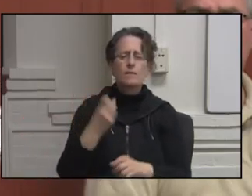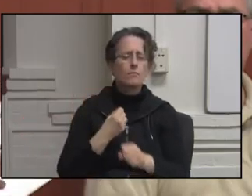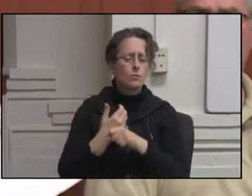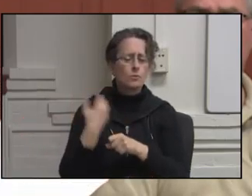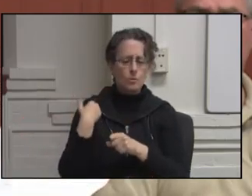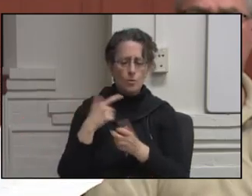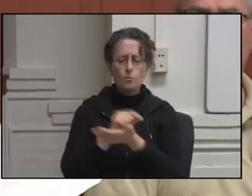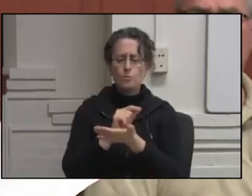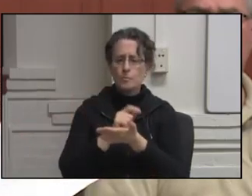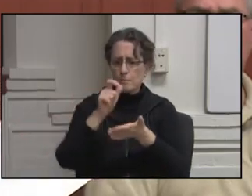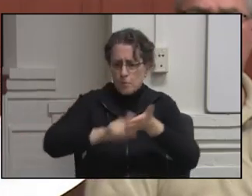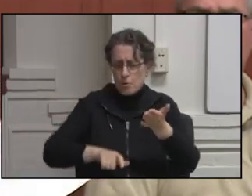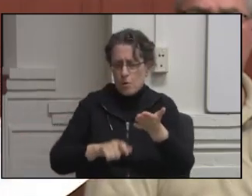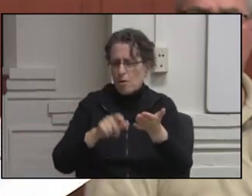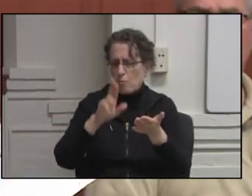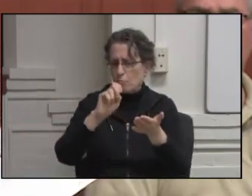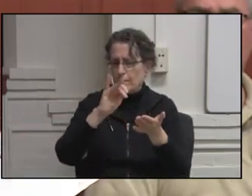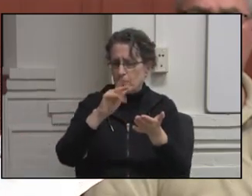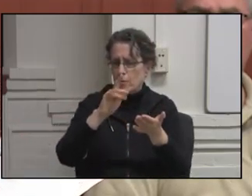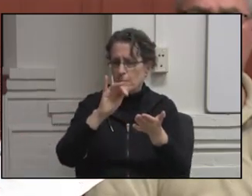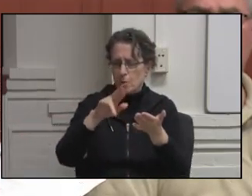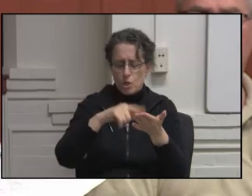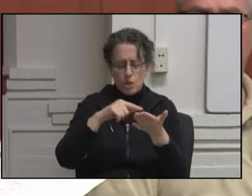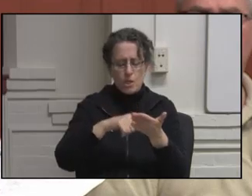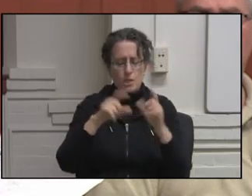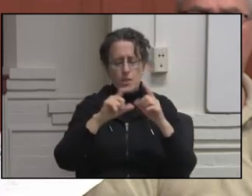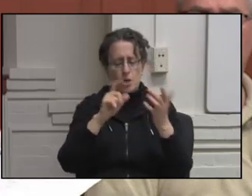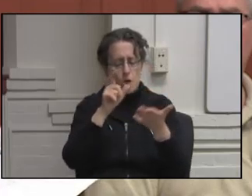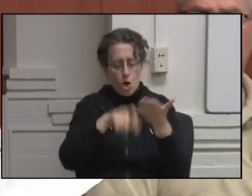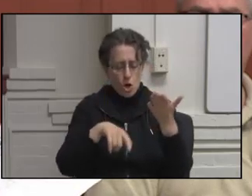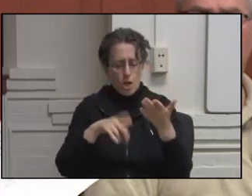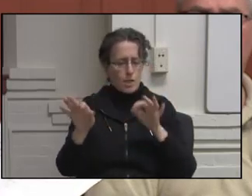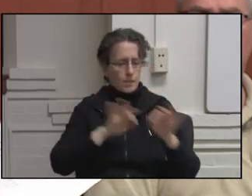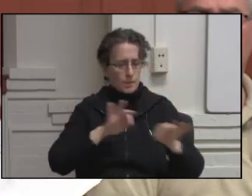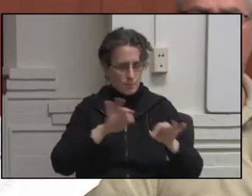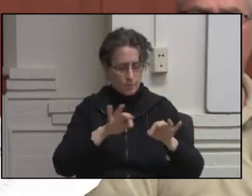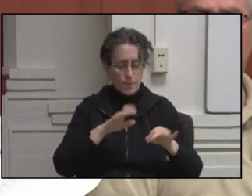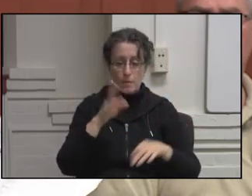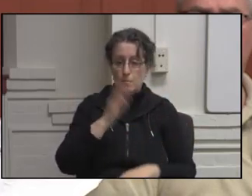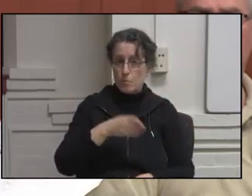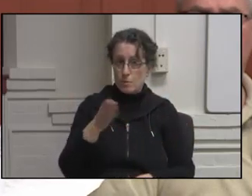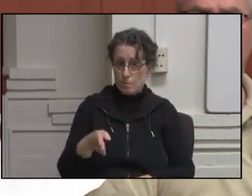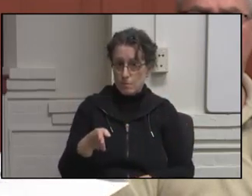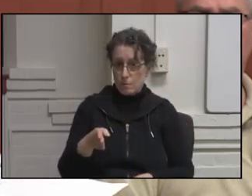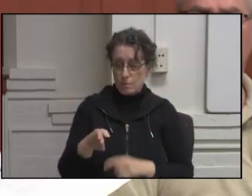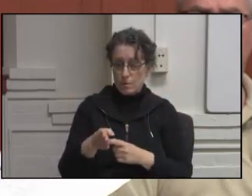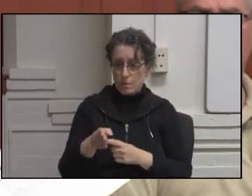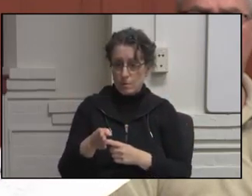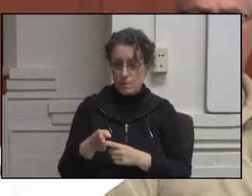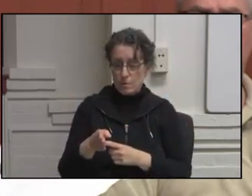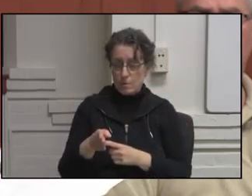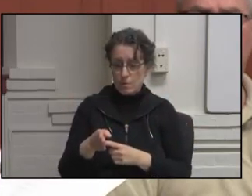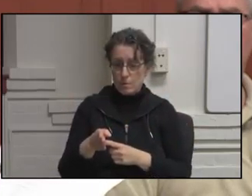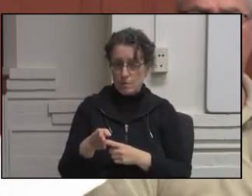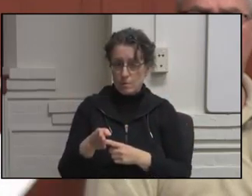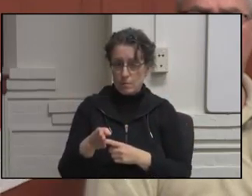ago that had said that Brattleboro had agreed to comply